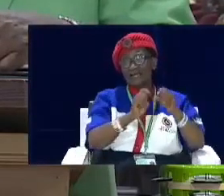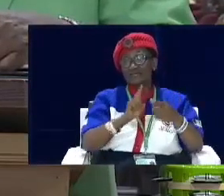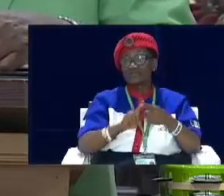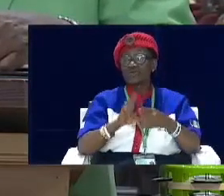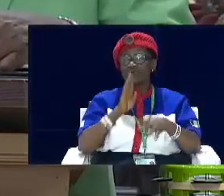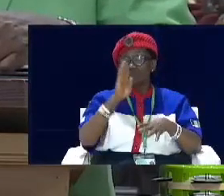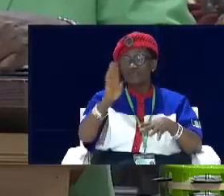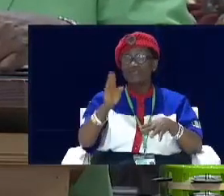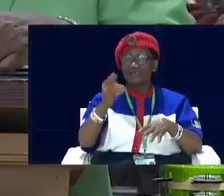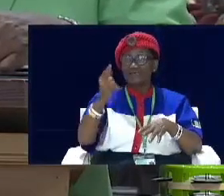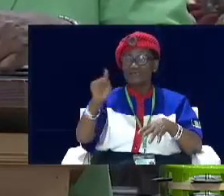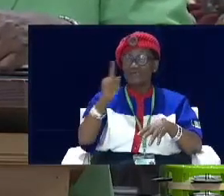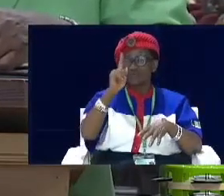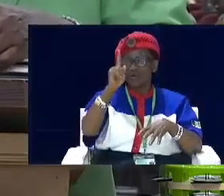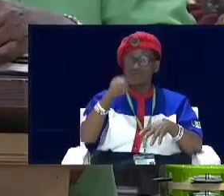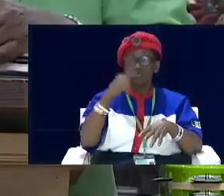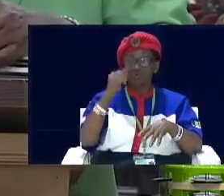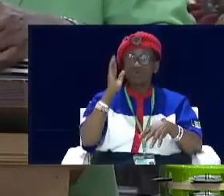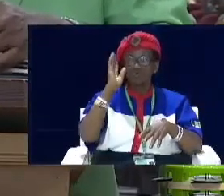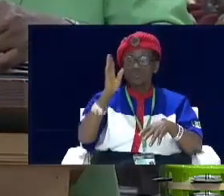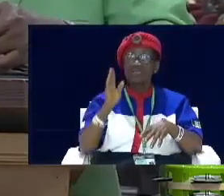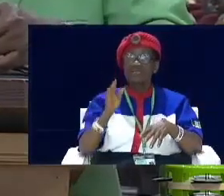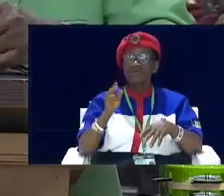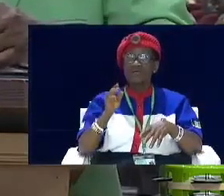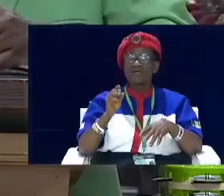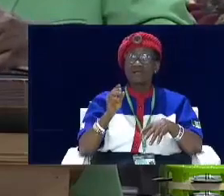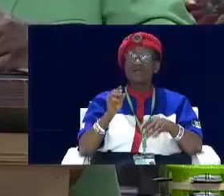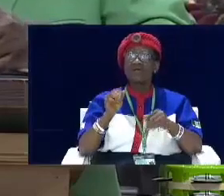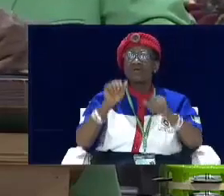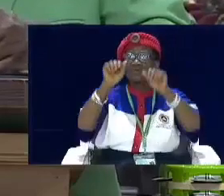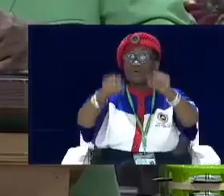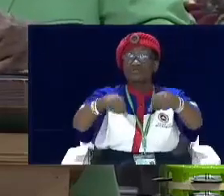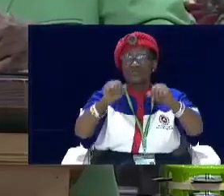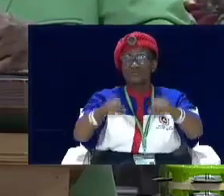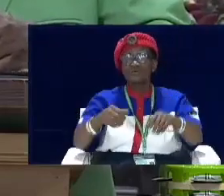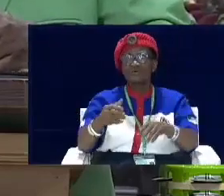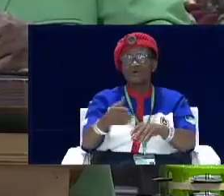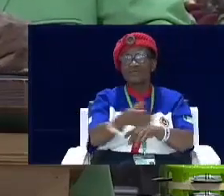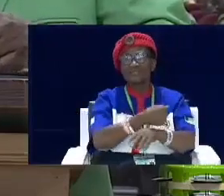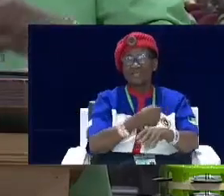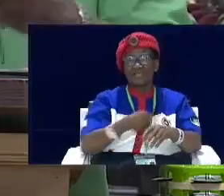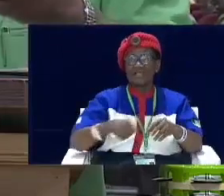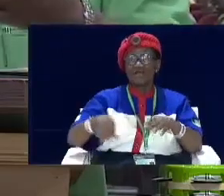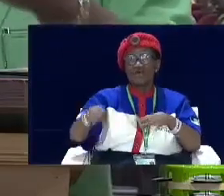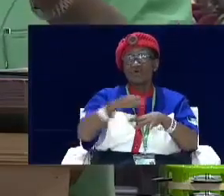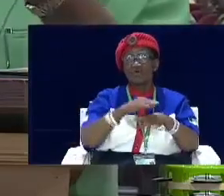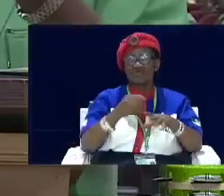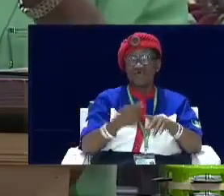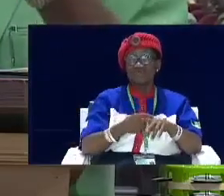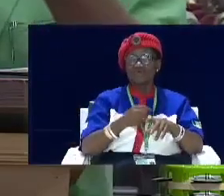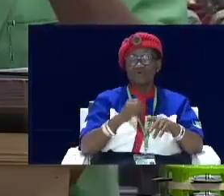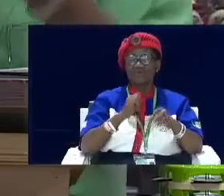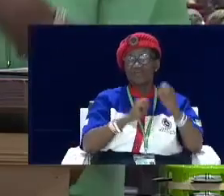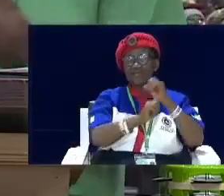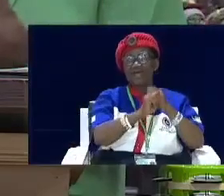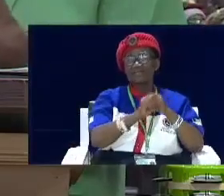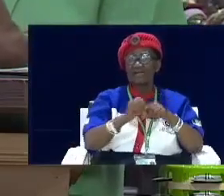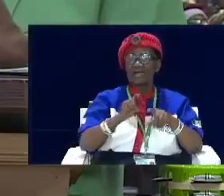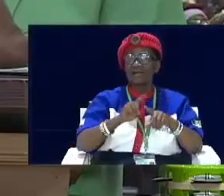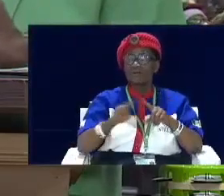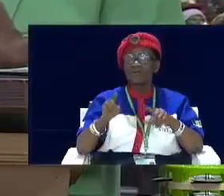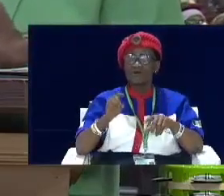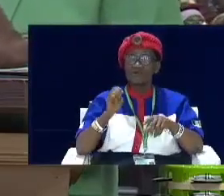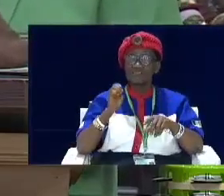wait, take over. Tí ó jẹ́ pé bóyá òun ló máa tún gba iṣẹ́ lọ́wọ́ Elijah. But Elijah was a hairy